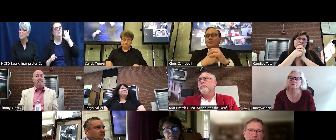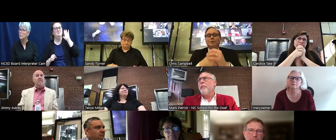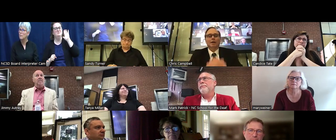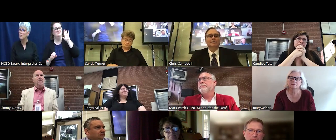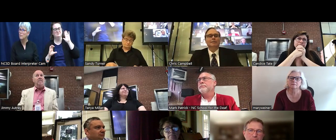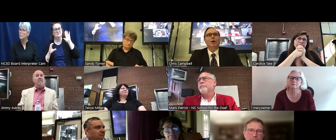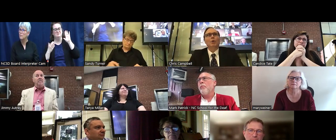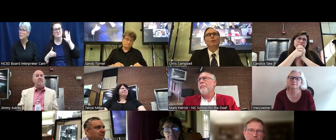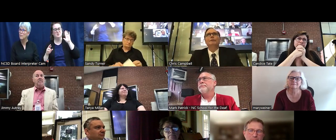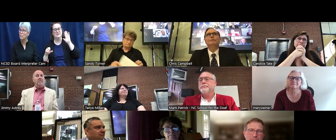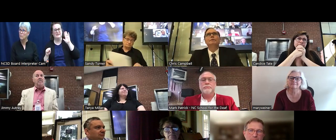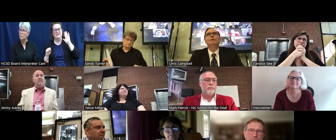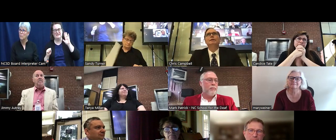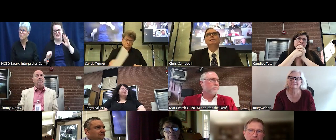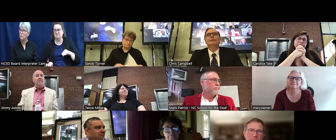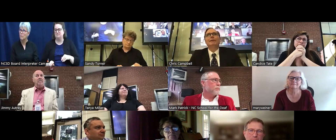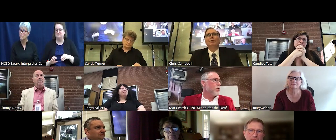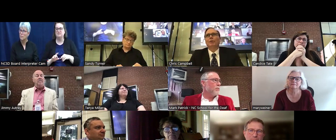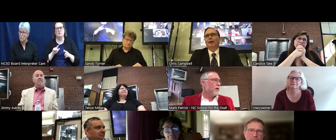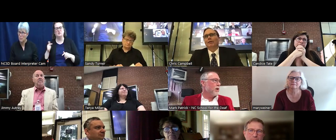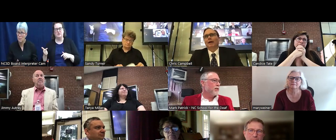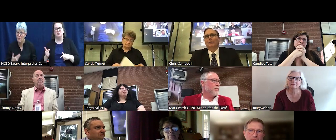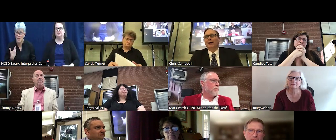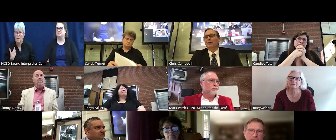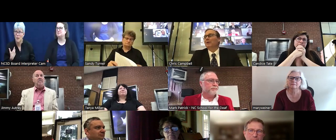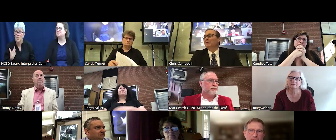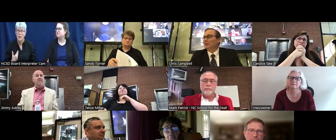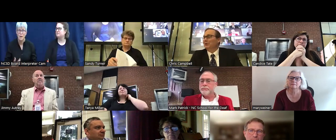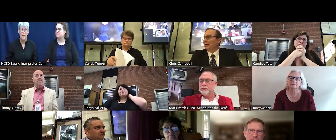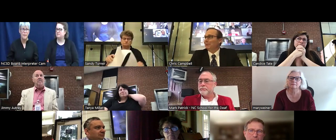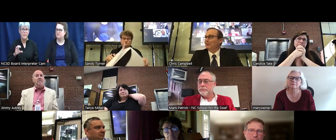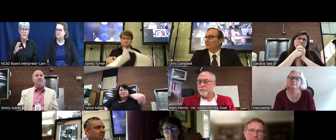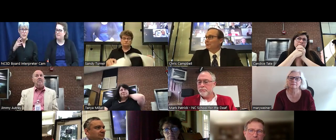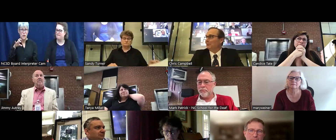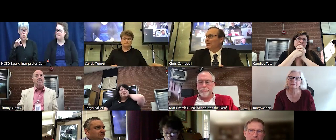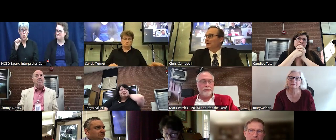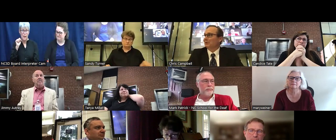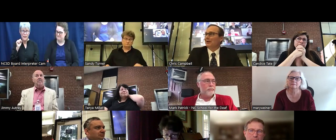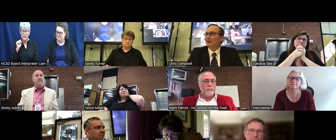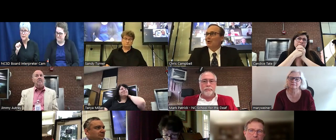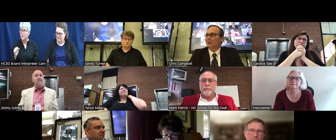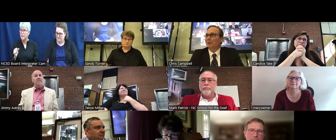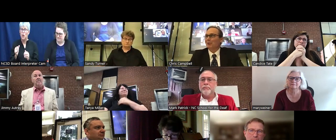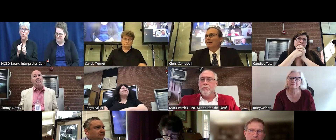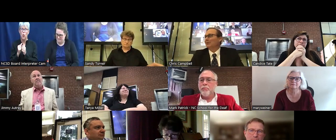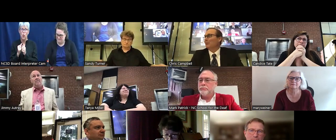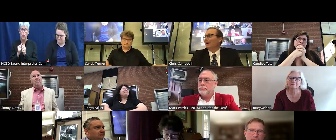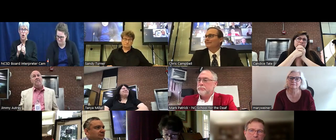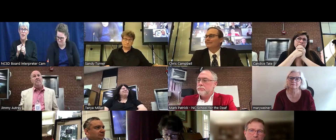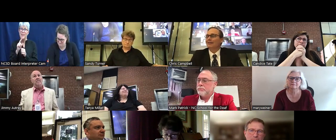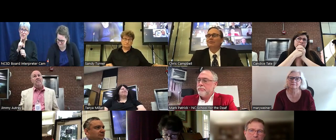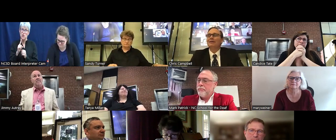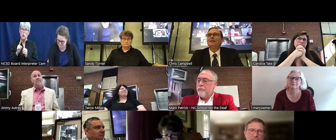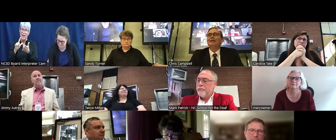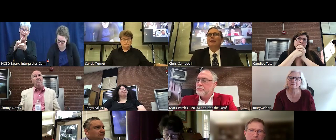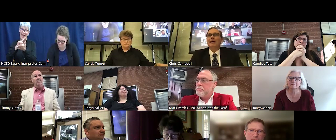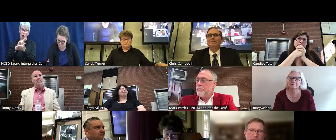This is Chris. So the state of North Carolina, without going too deep into what is really a law school class all by